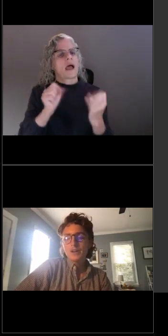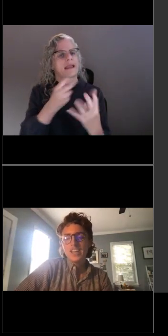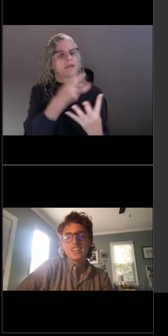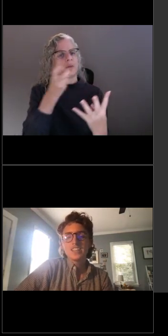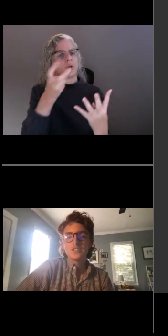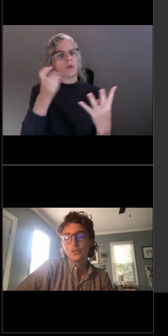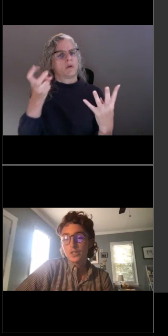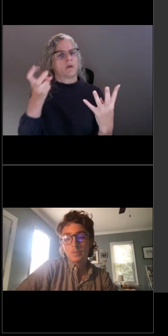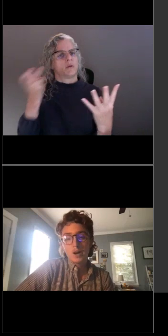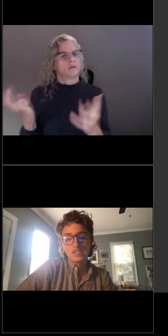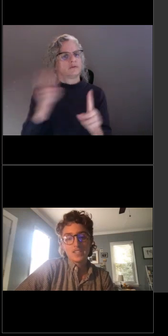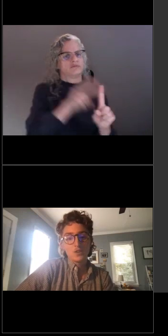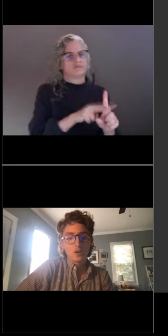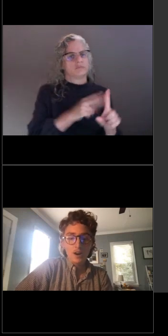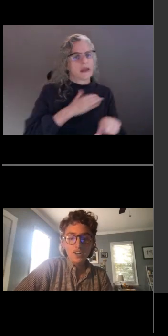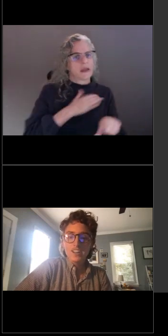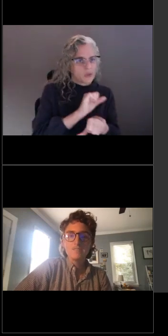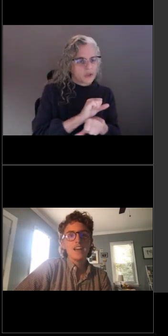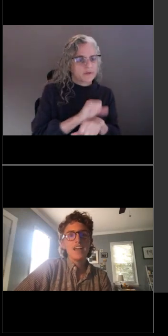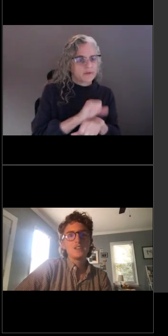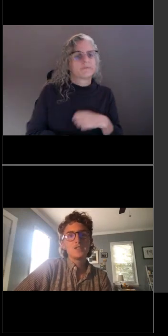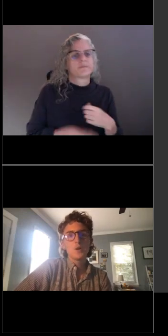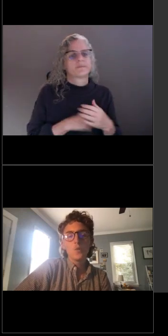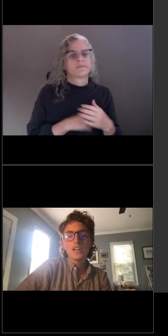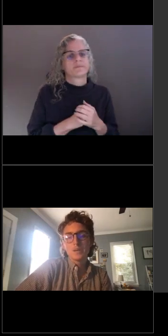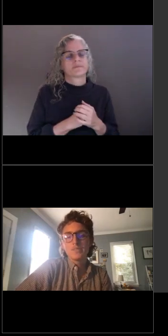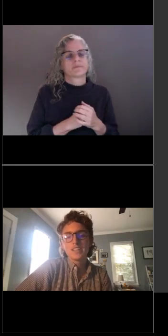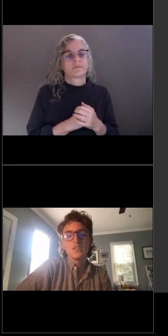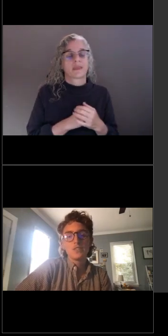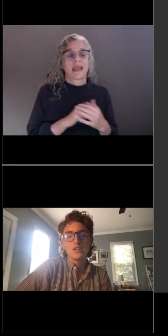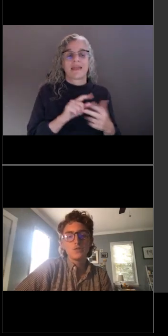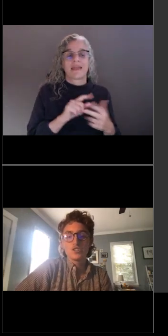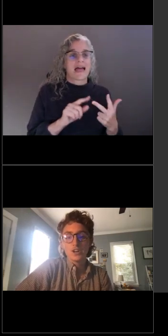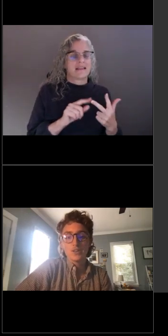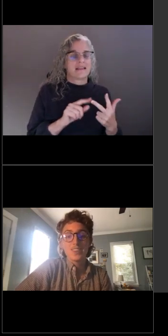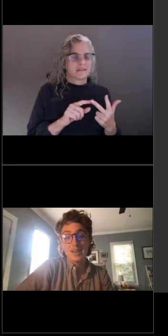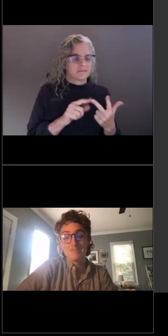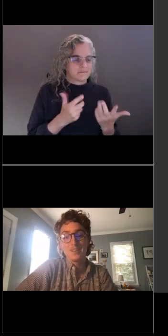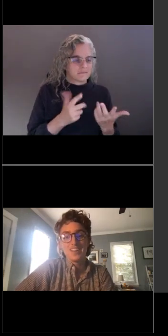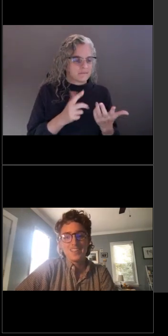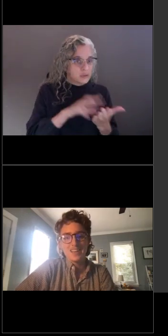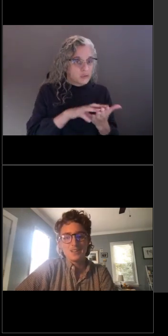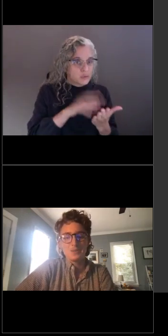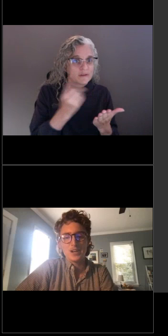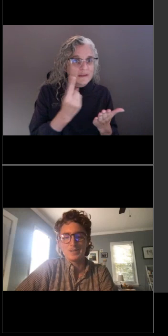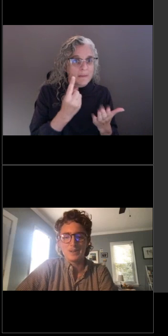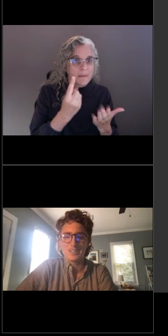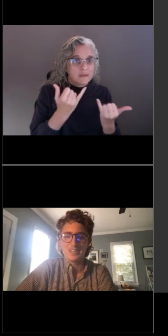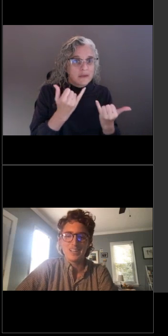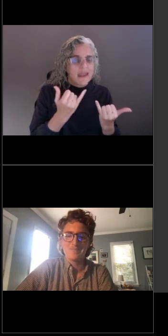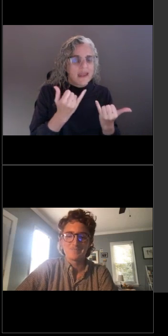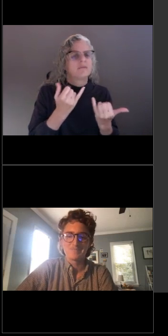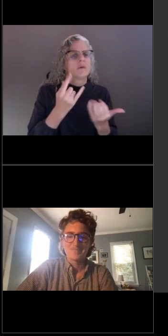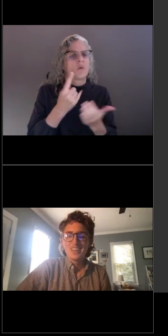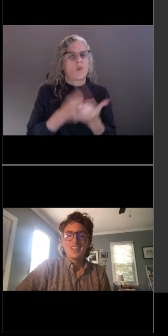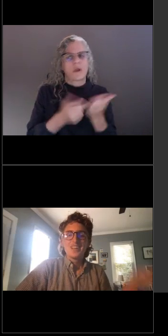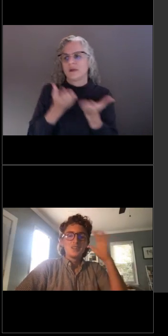think about taking this to the departments that you're a part of, and what is something that you think you could share with them that we talked about here